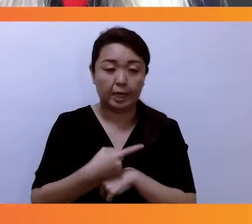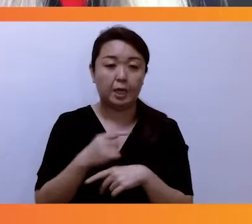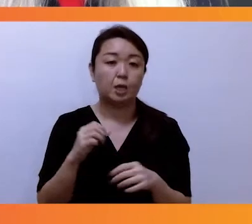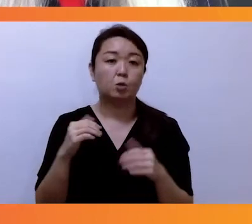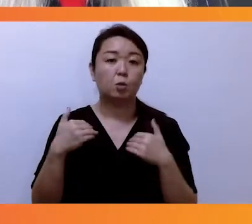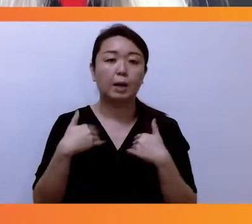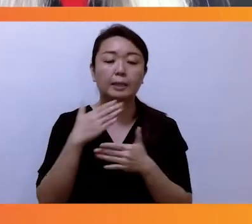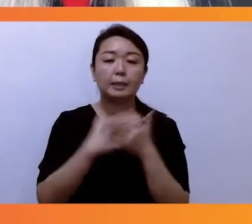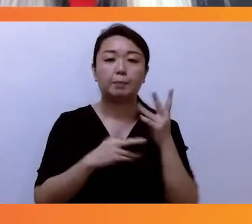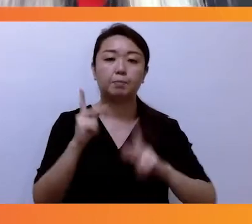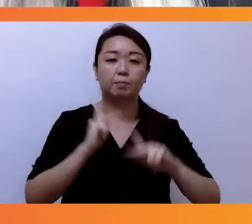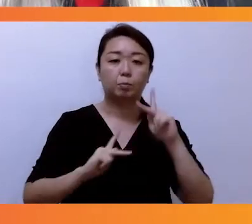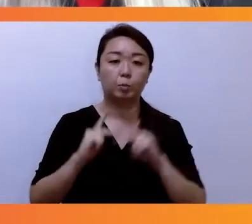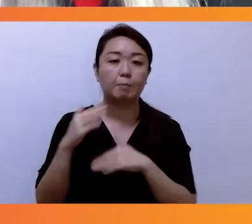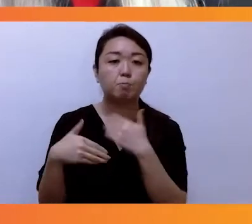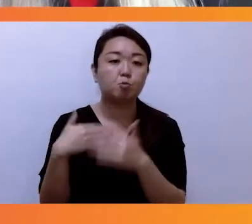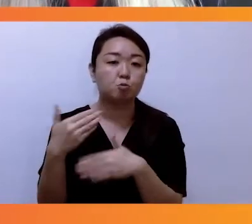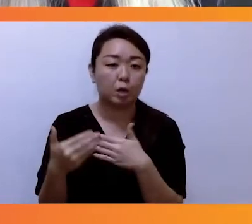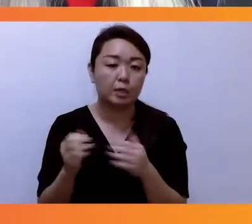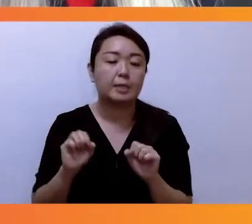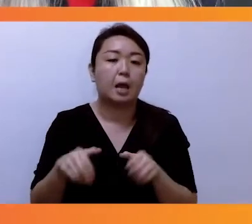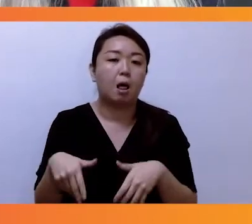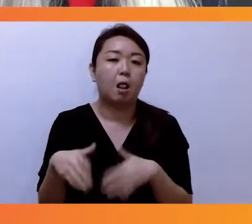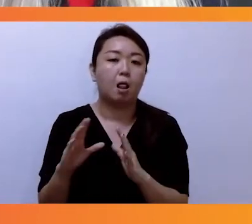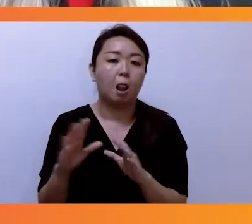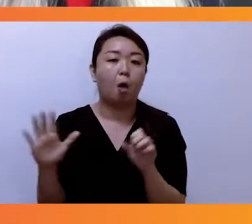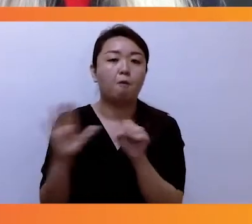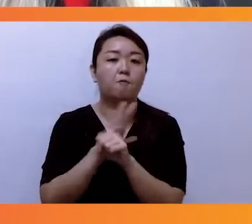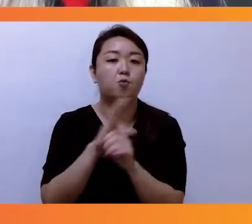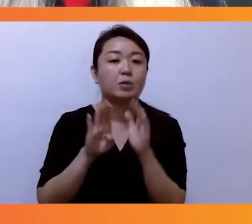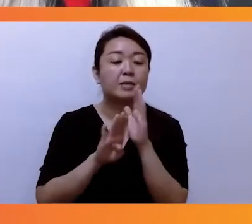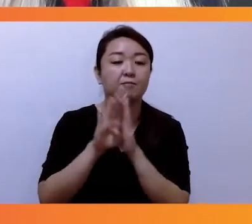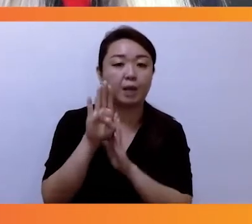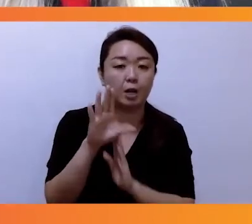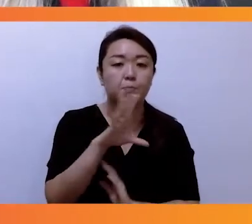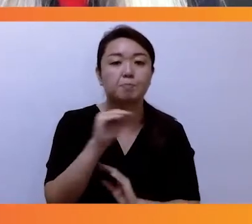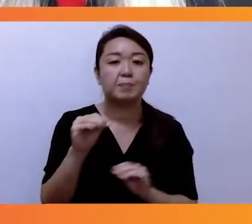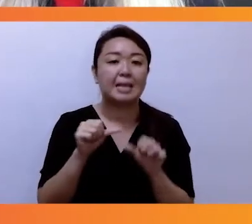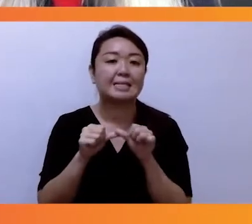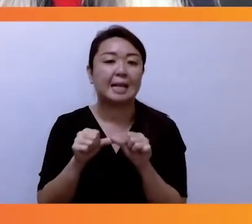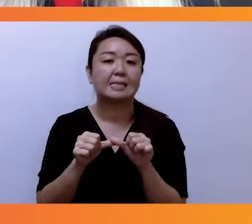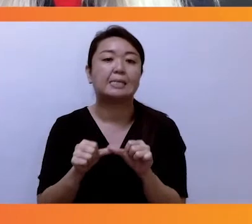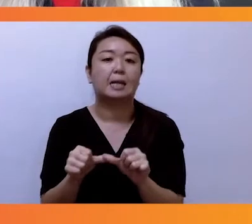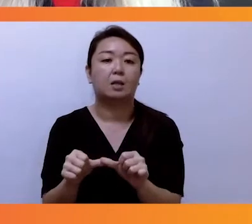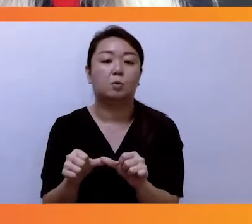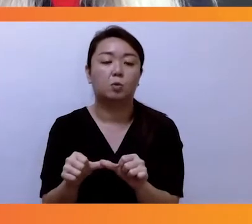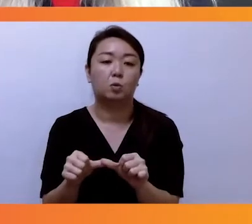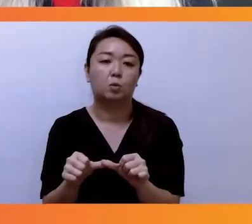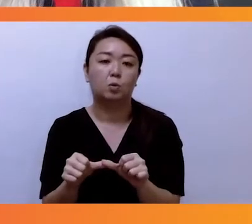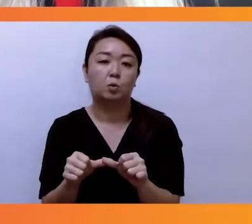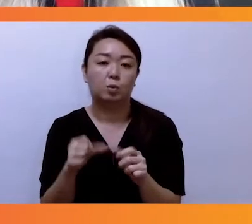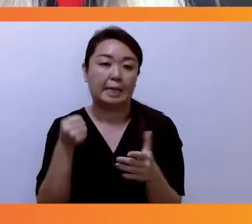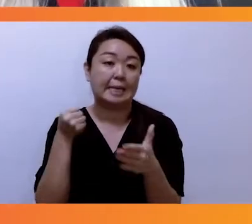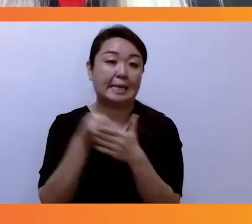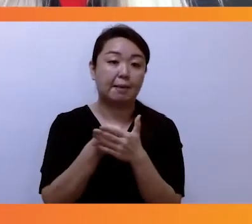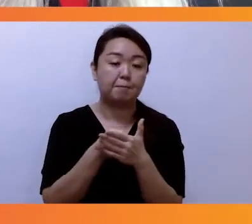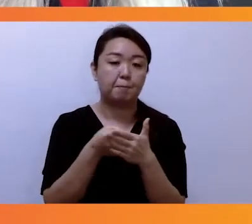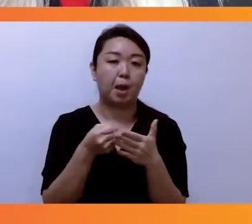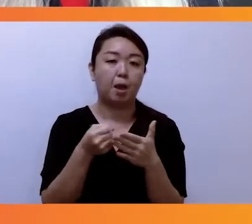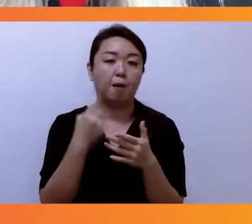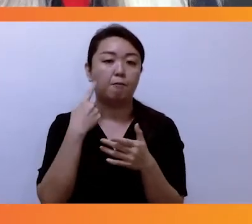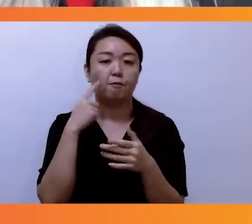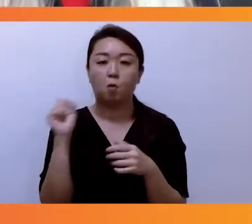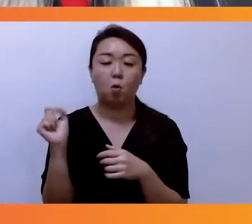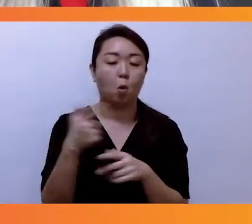to create some performance progressions that will allow full development and sustainable